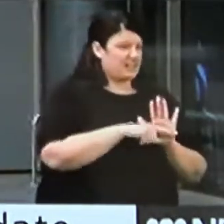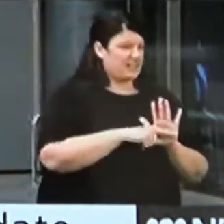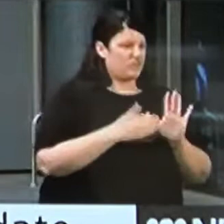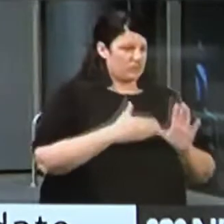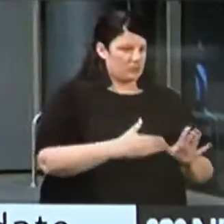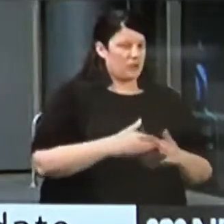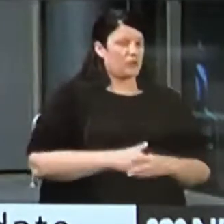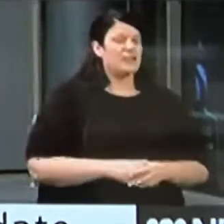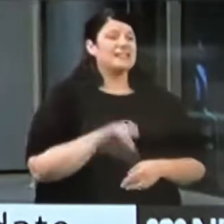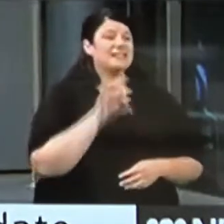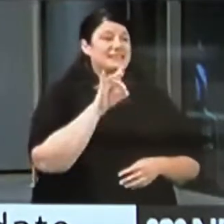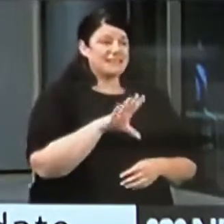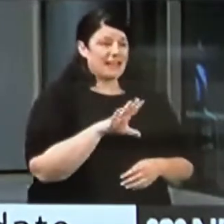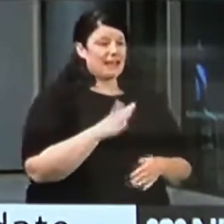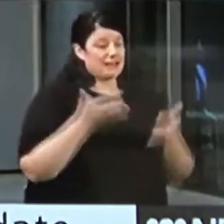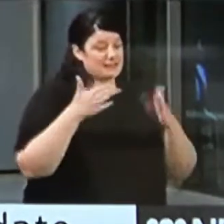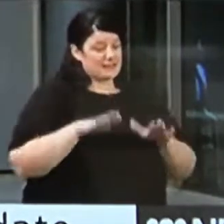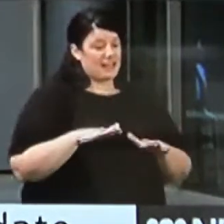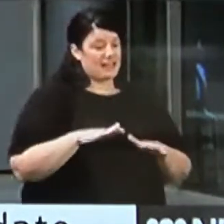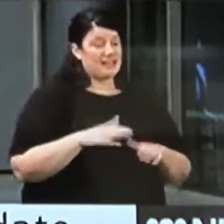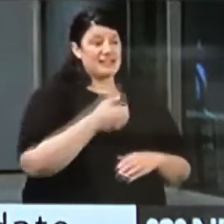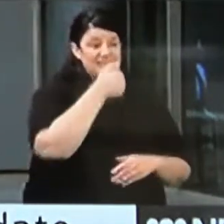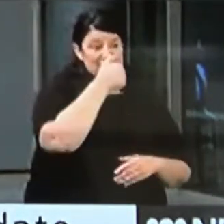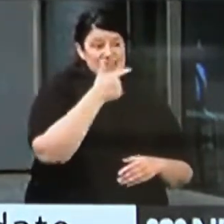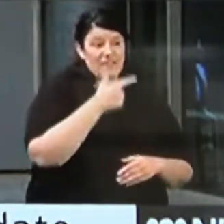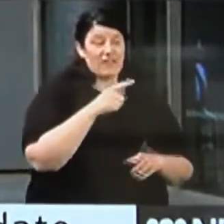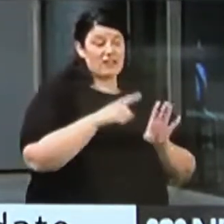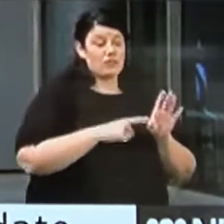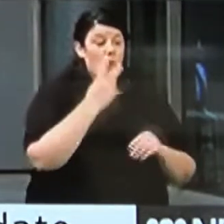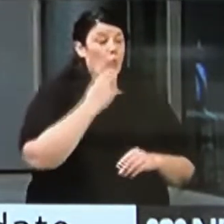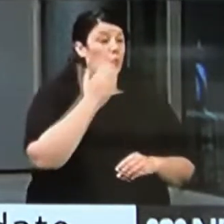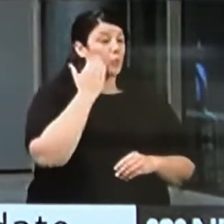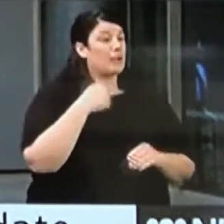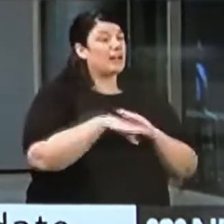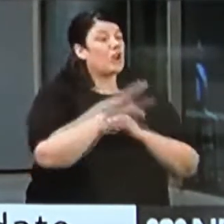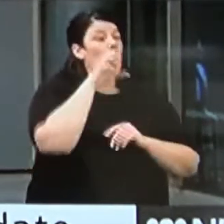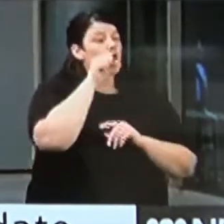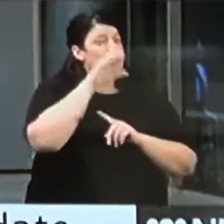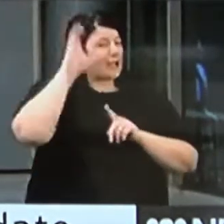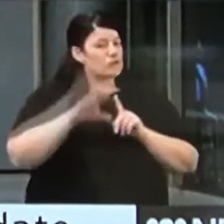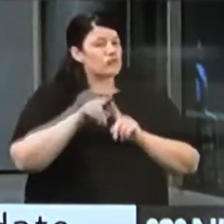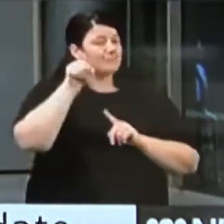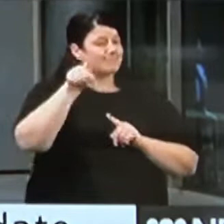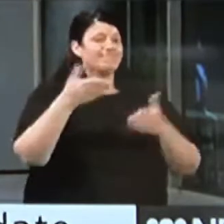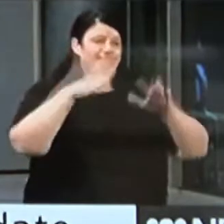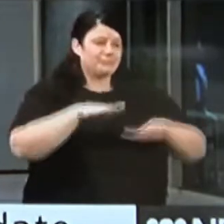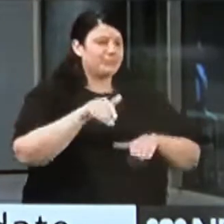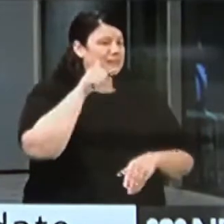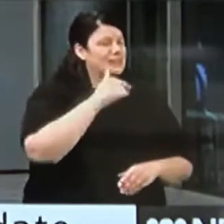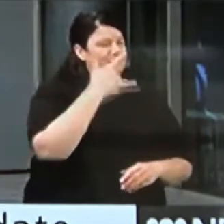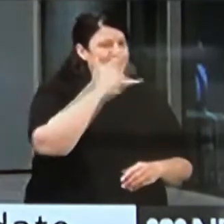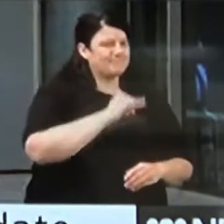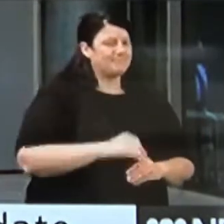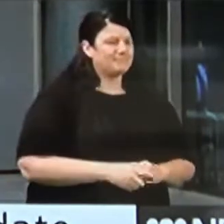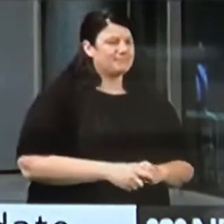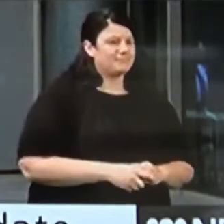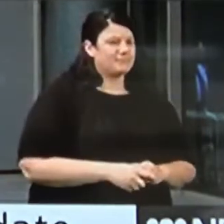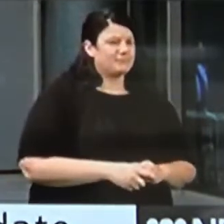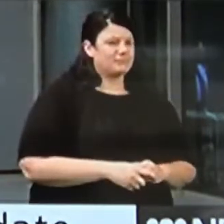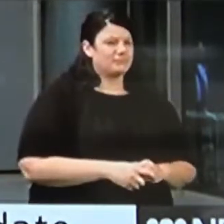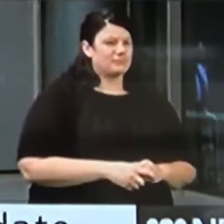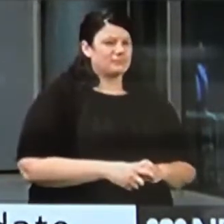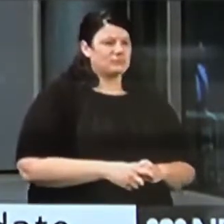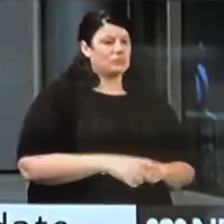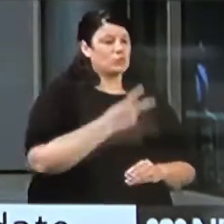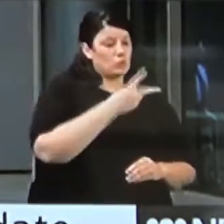deaths, including yesterday the death of a 67-year-old woman in Orange. Of the total